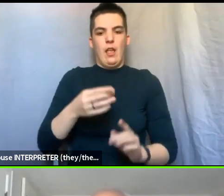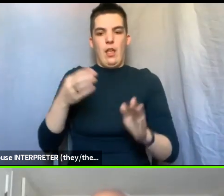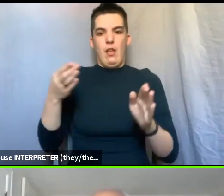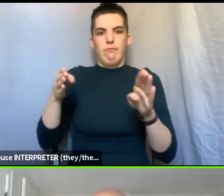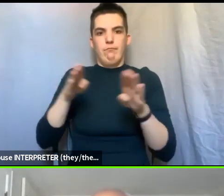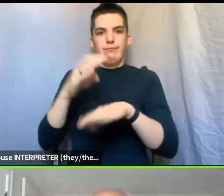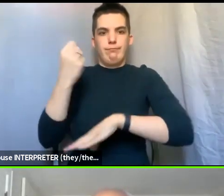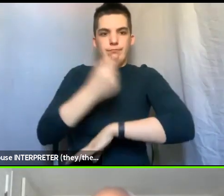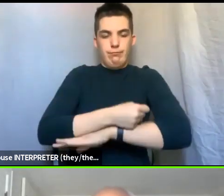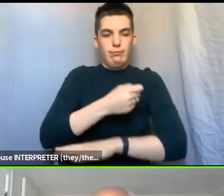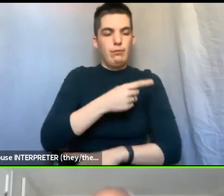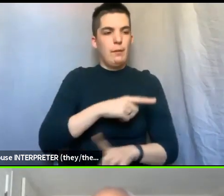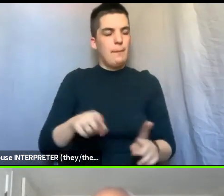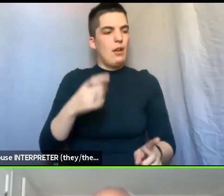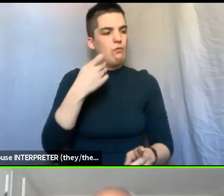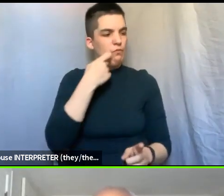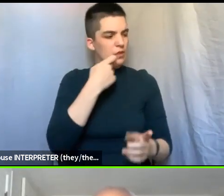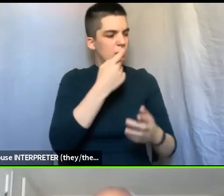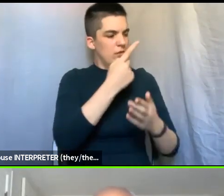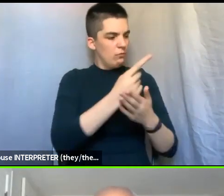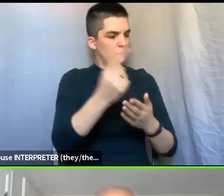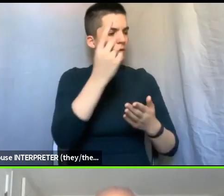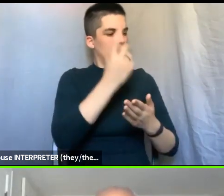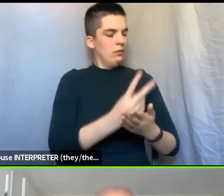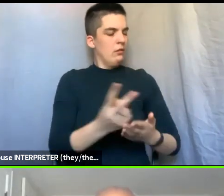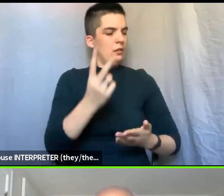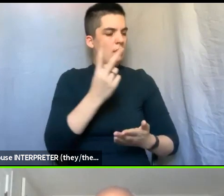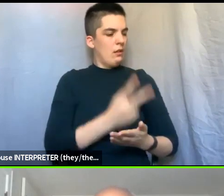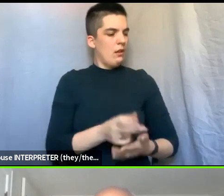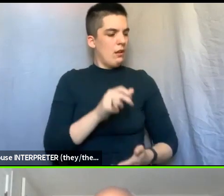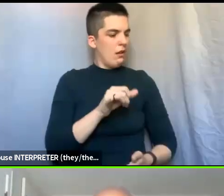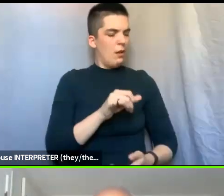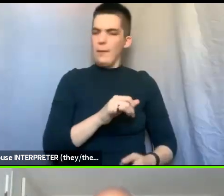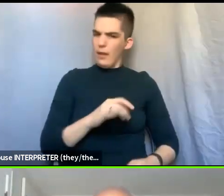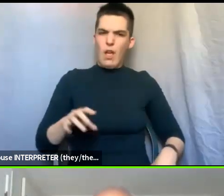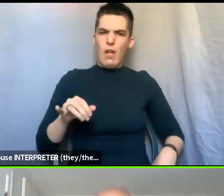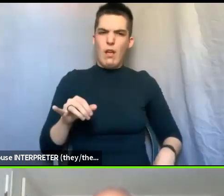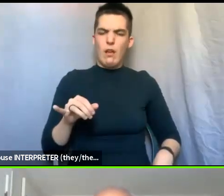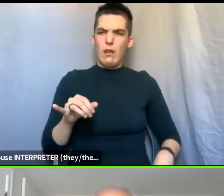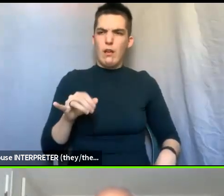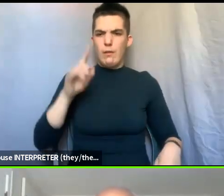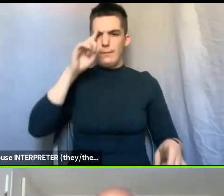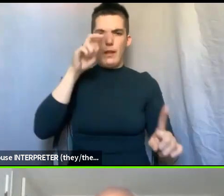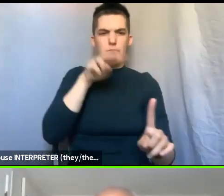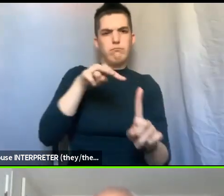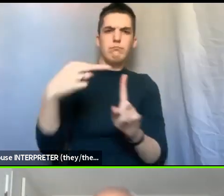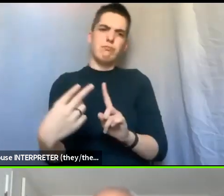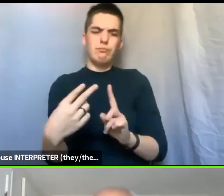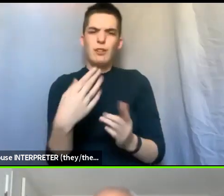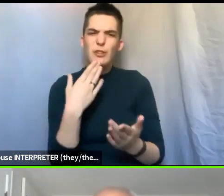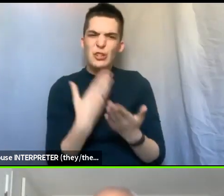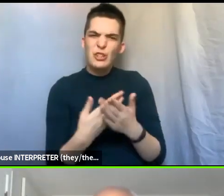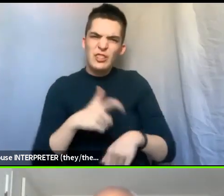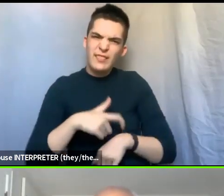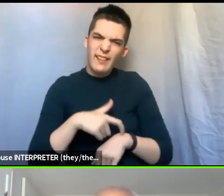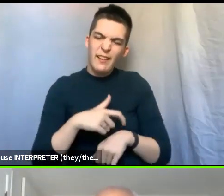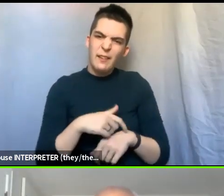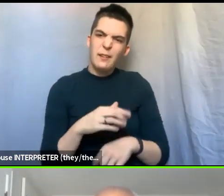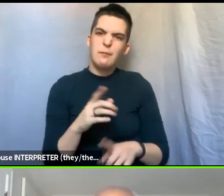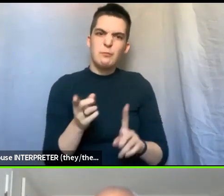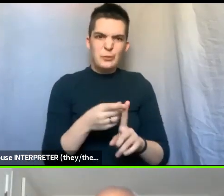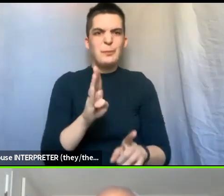differently and started to think, well, what a great time to be an artistic director. If you can take this time,